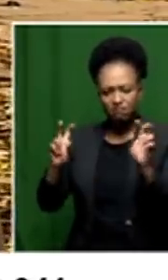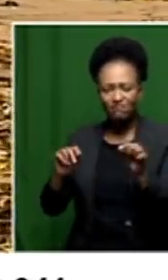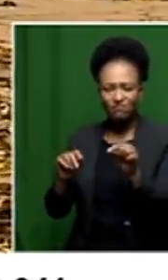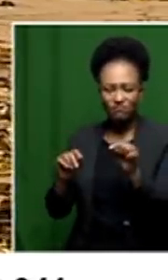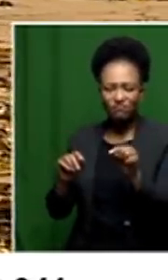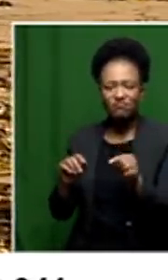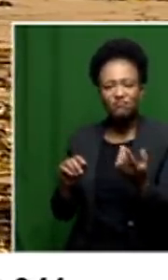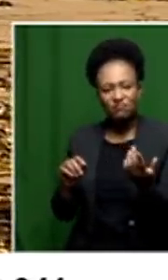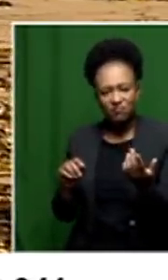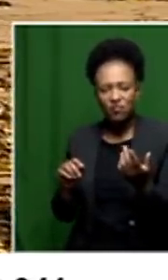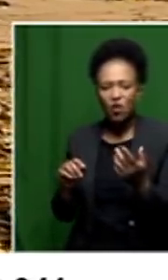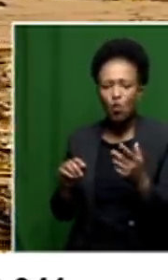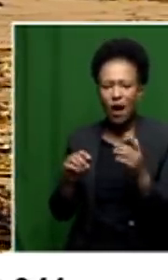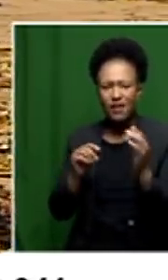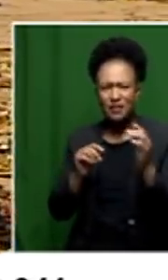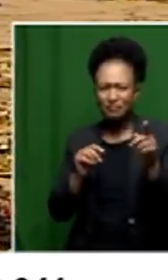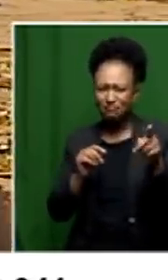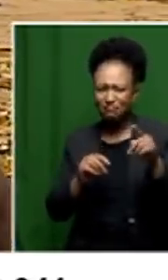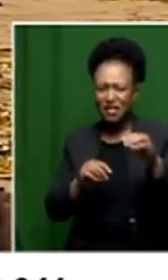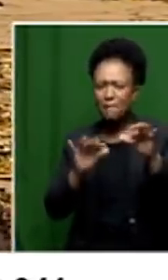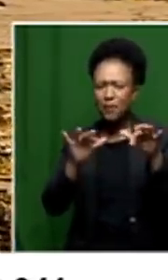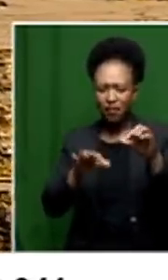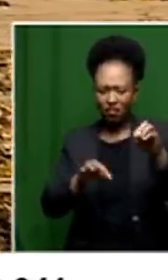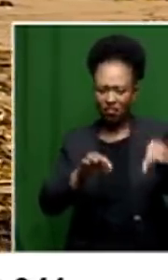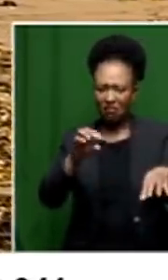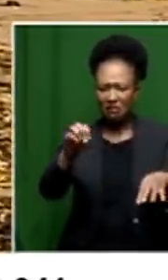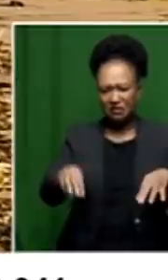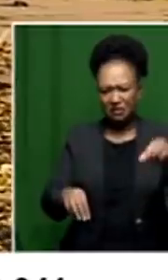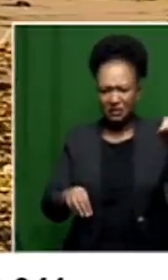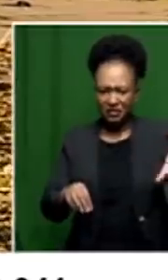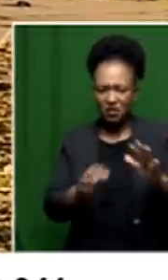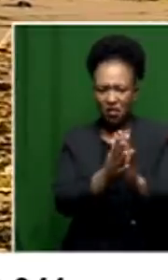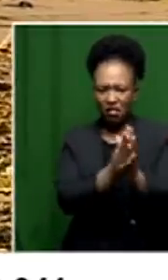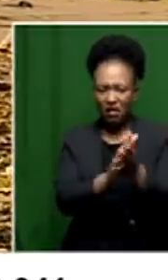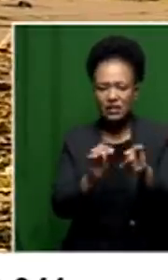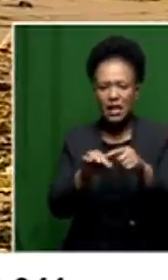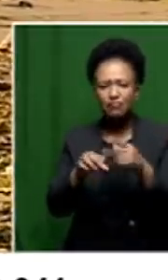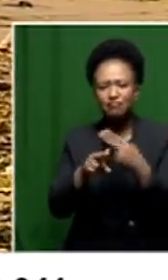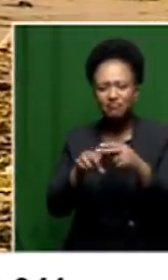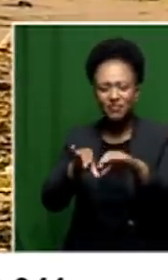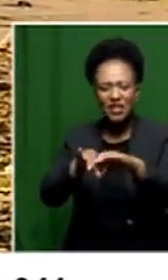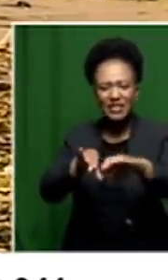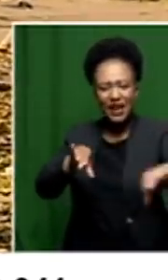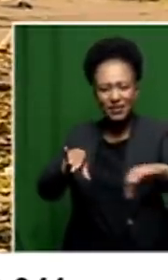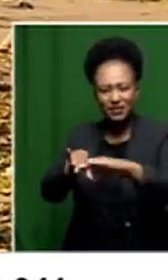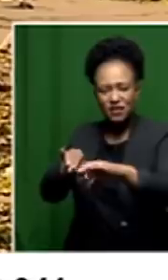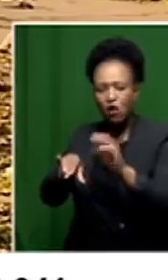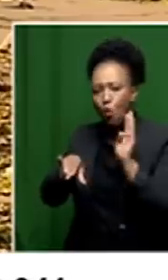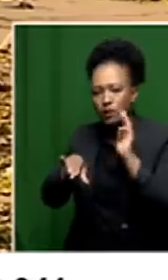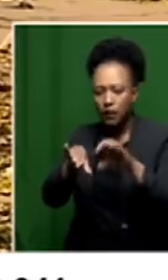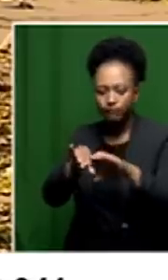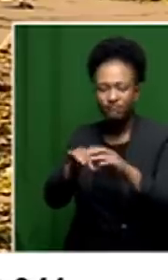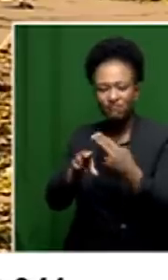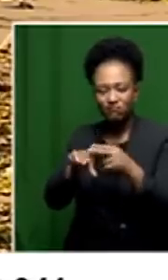of, air pollution as well as, the drainage system that a lot has been spoken about here in the